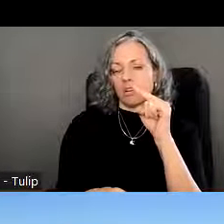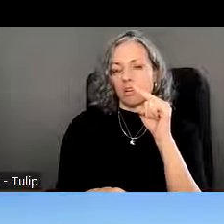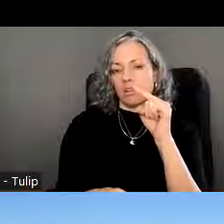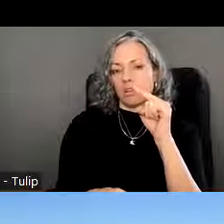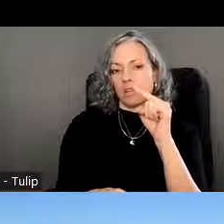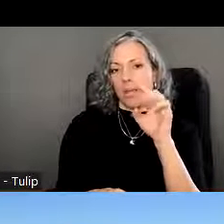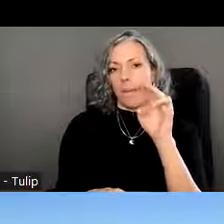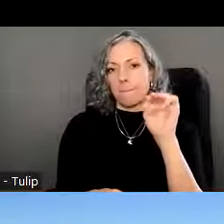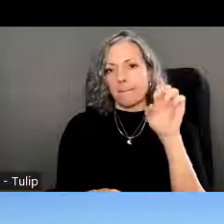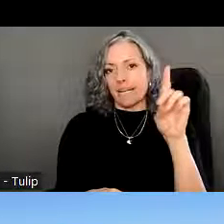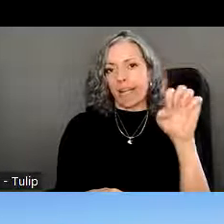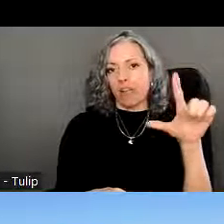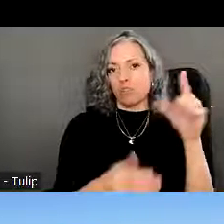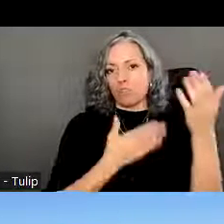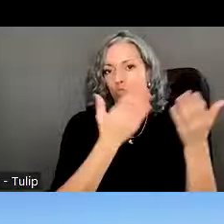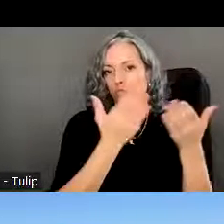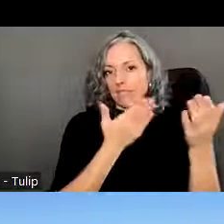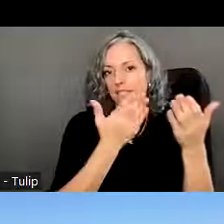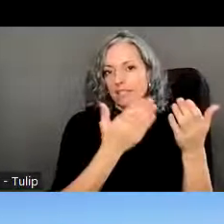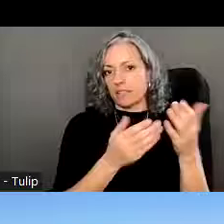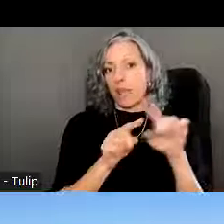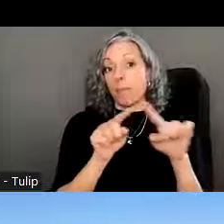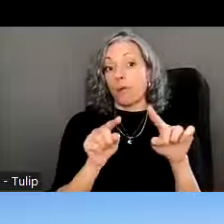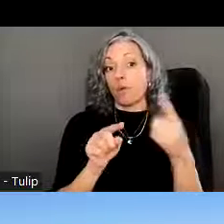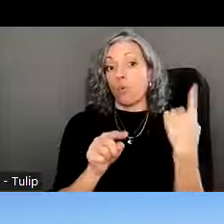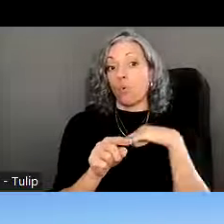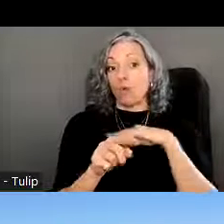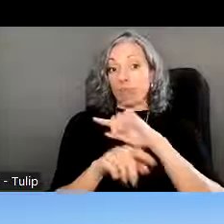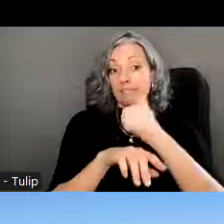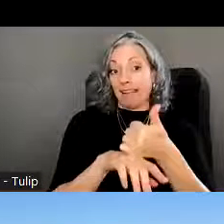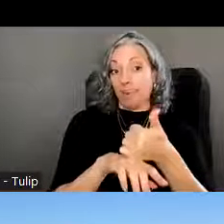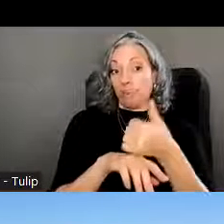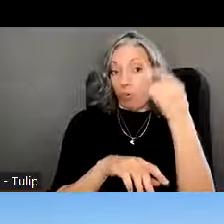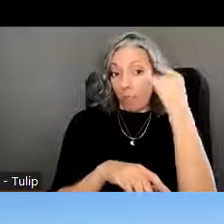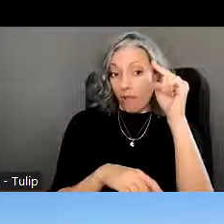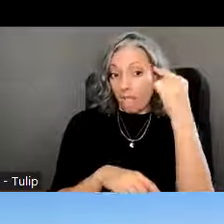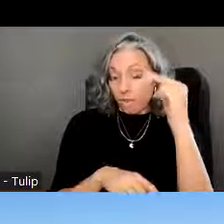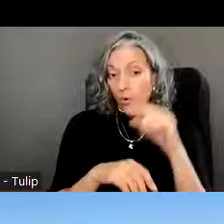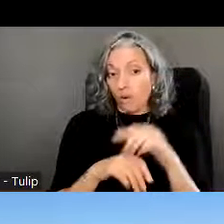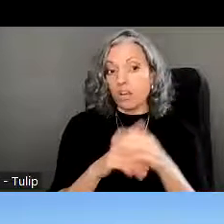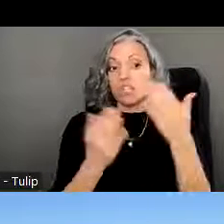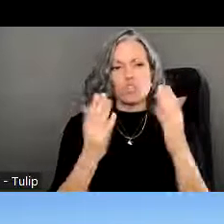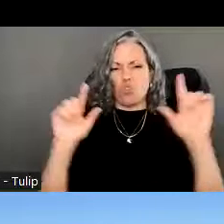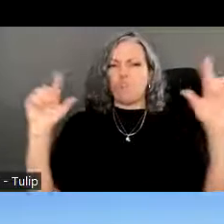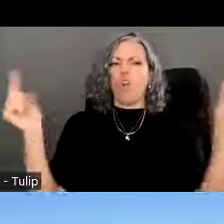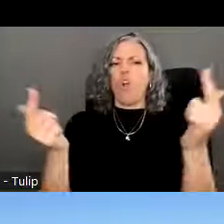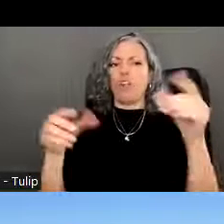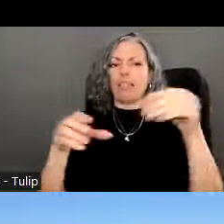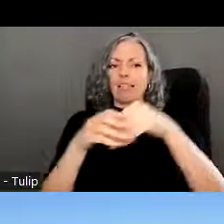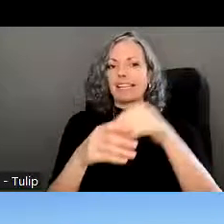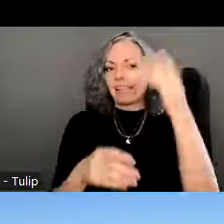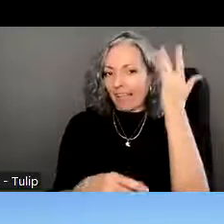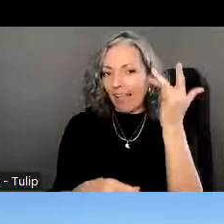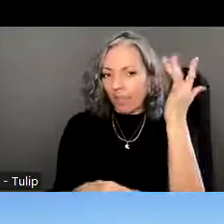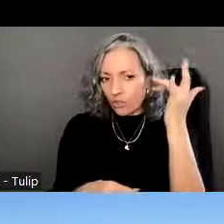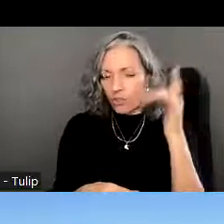Medi-Cal services, but we really were created in part to serve everybody throughout the state, but we